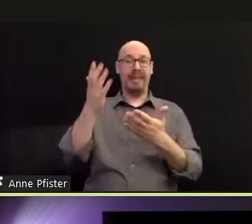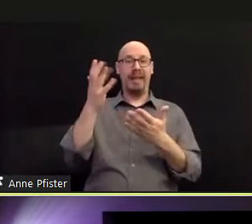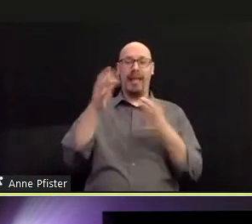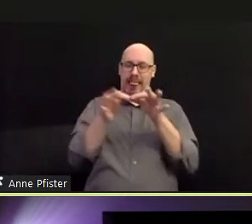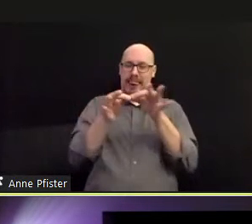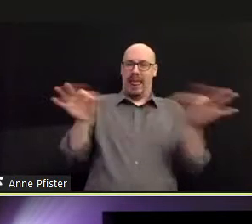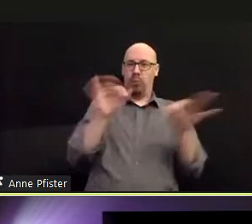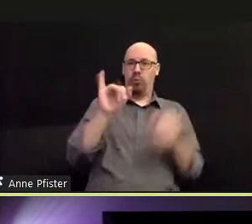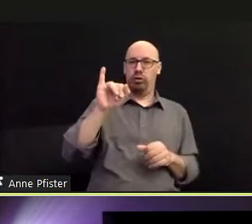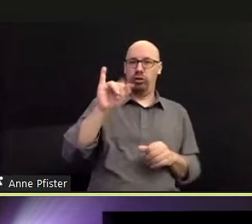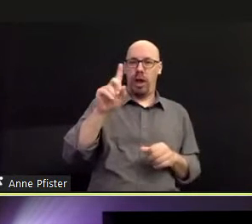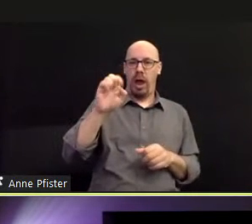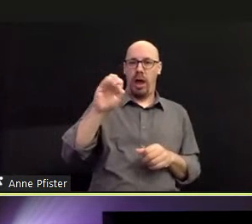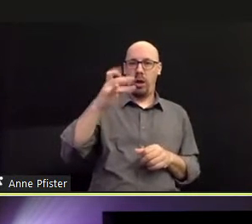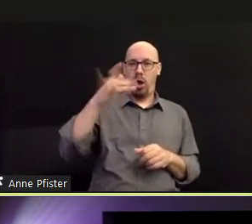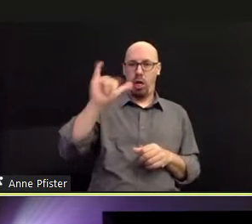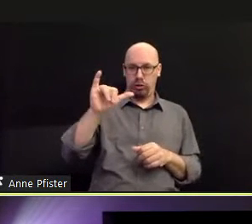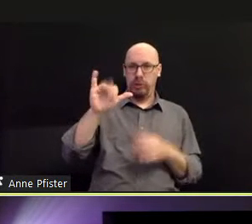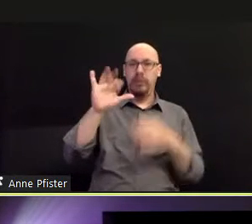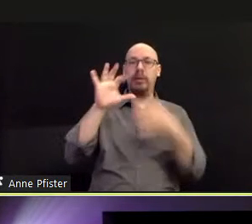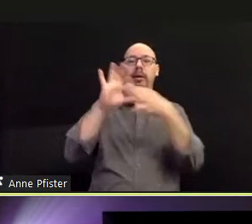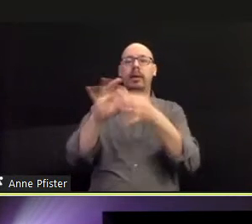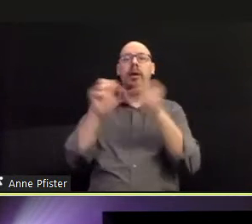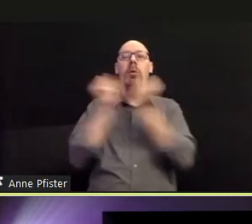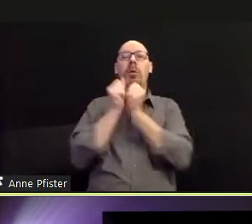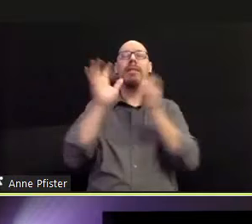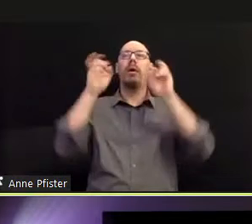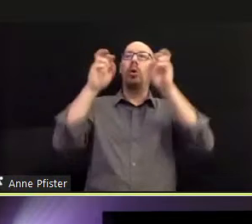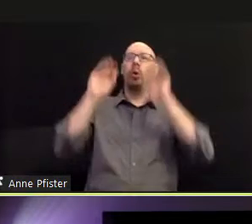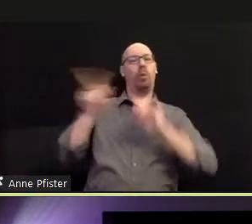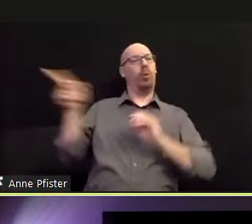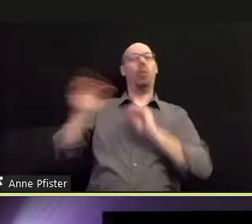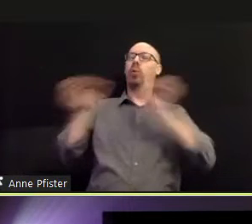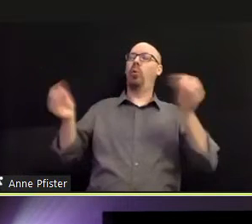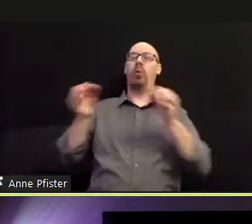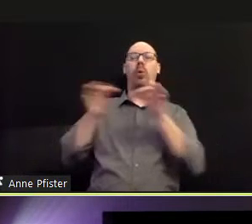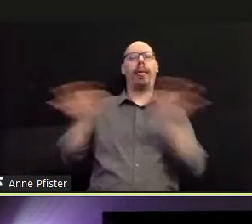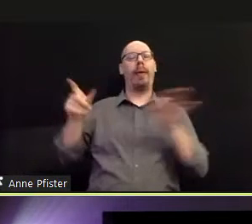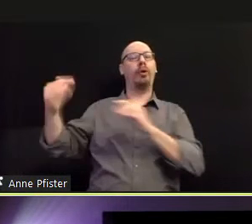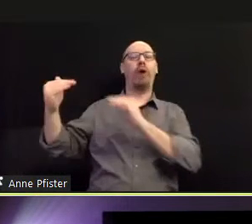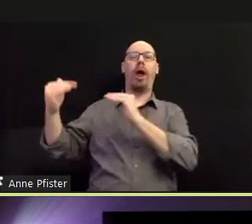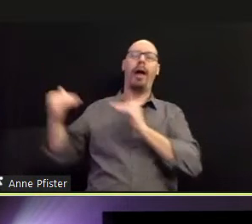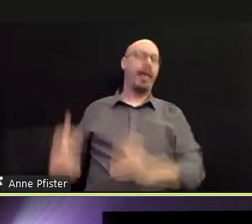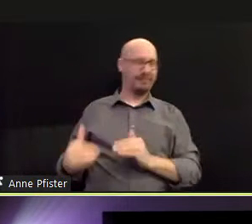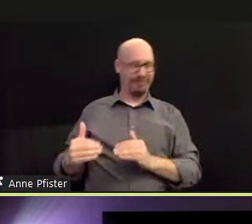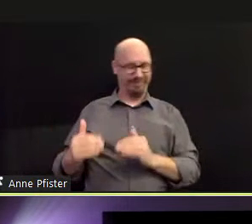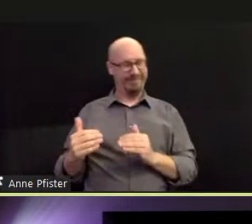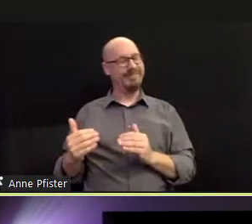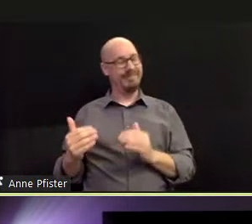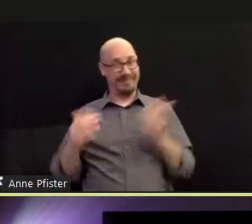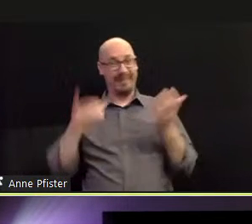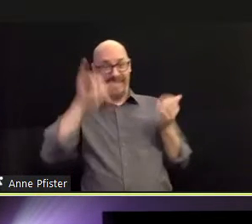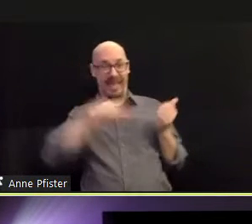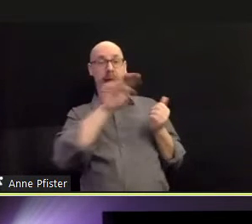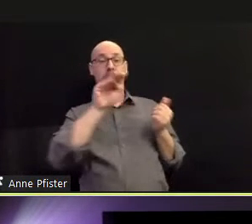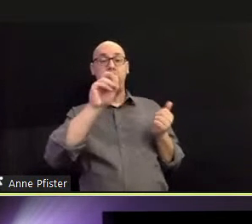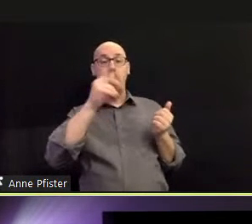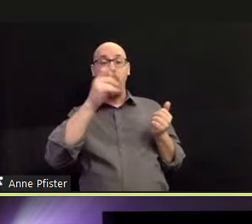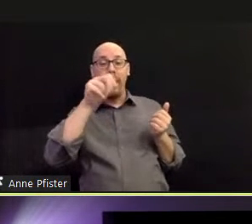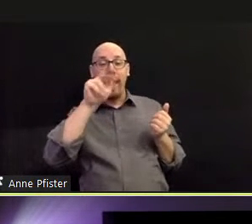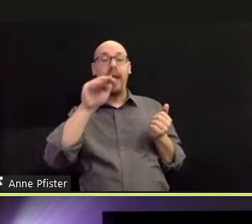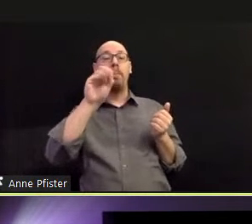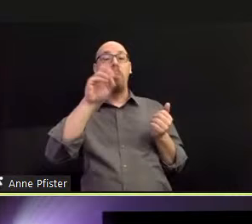ideologies surrounding supposed languagelessness, which Aaron Moriarty and others caution against by offering up